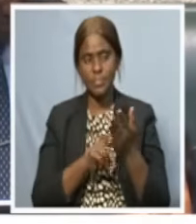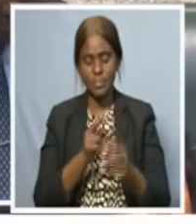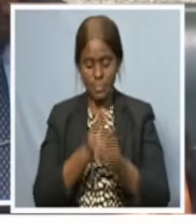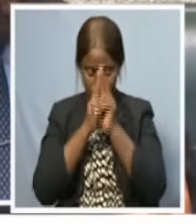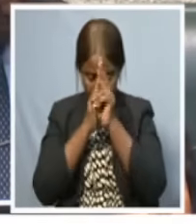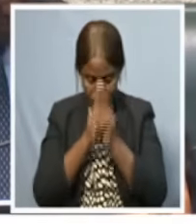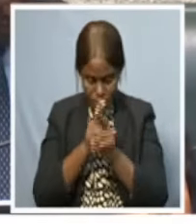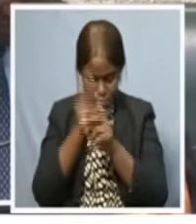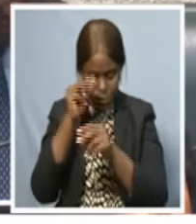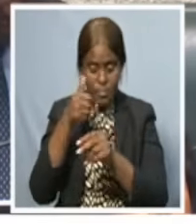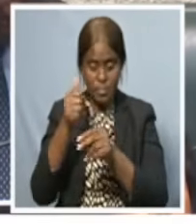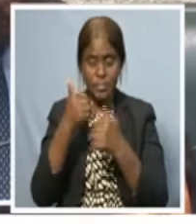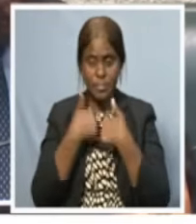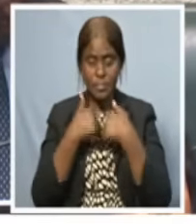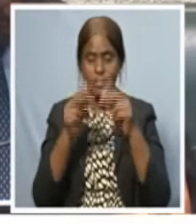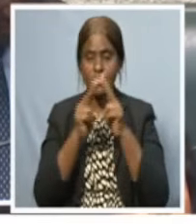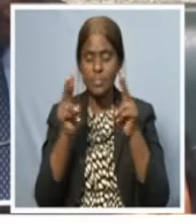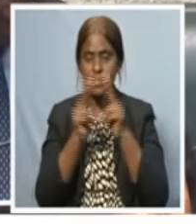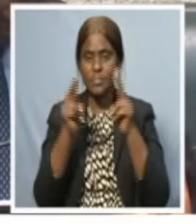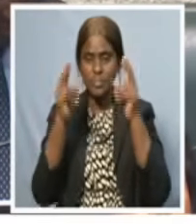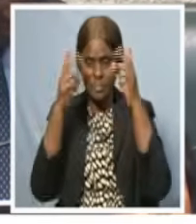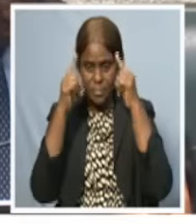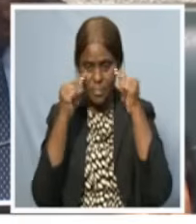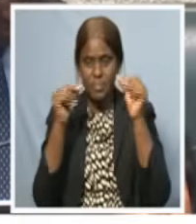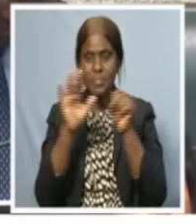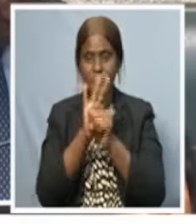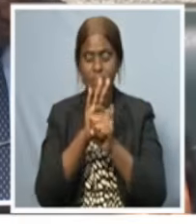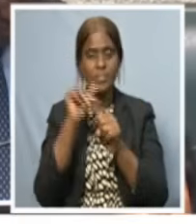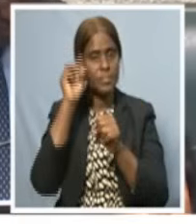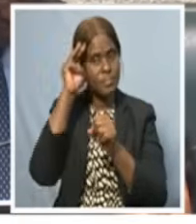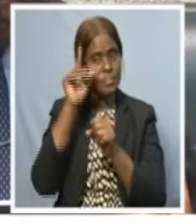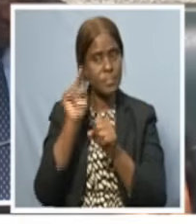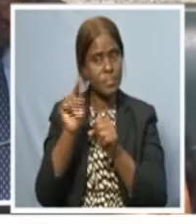The Honorable Minister is running a very sensitive ministry.